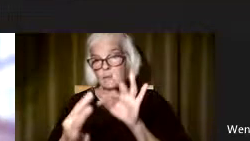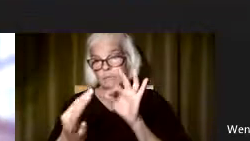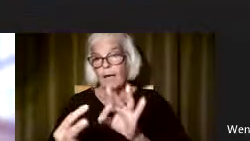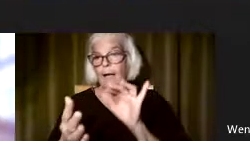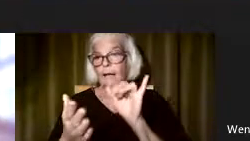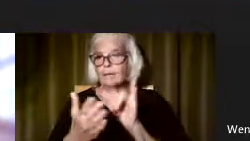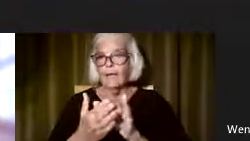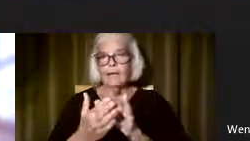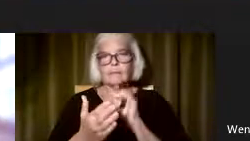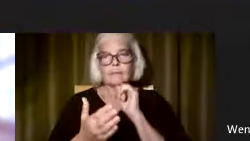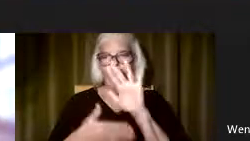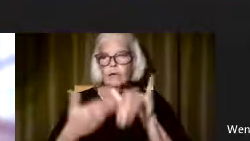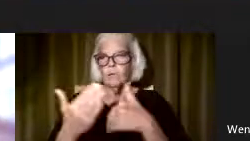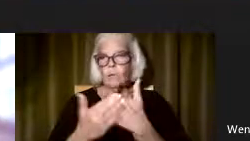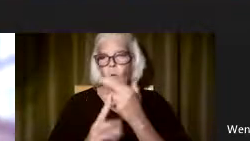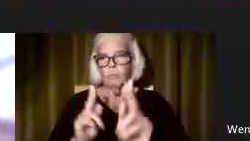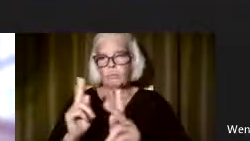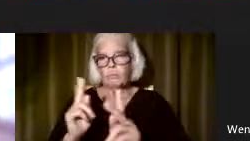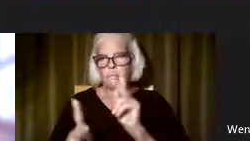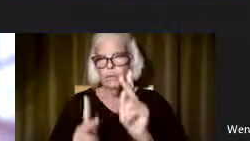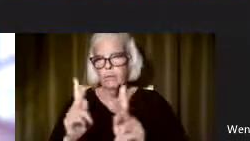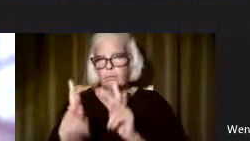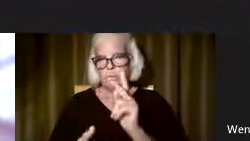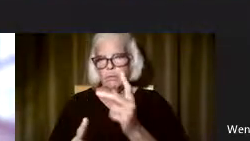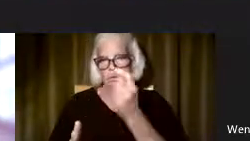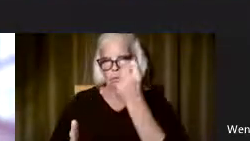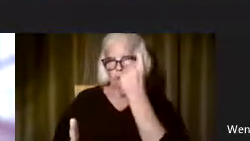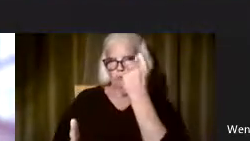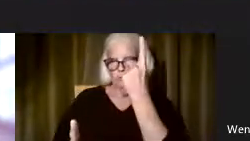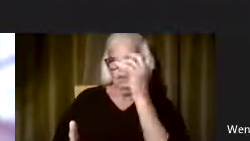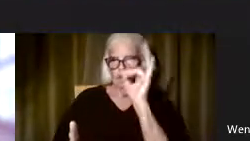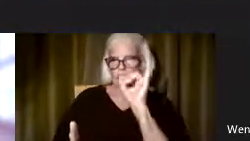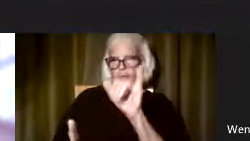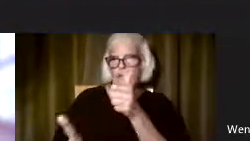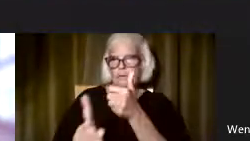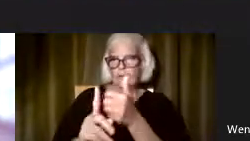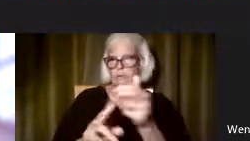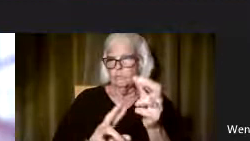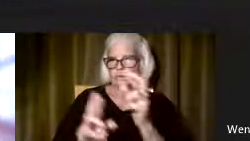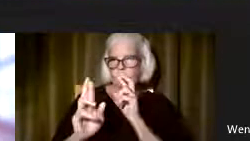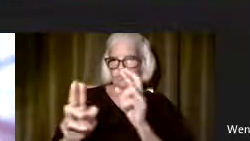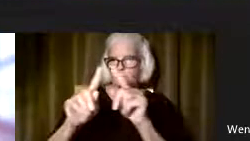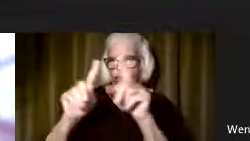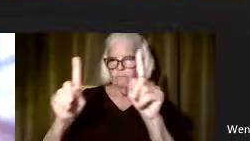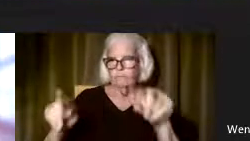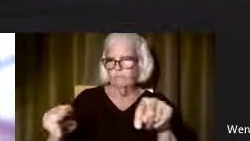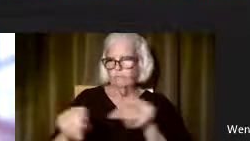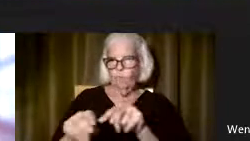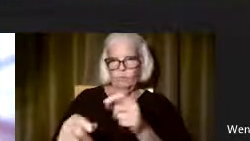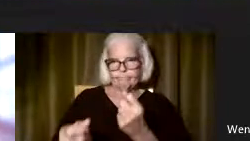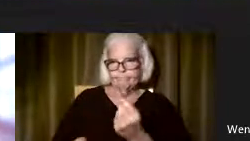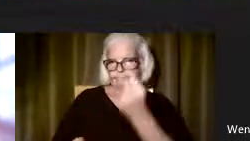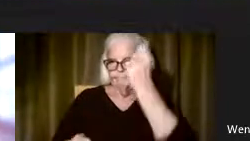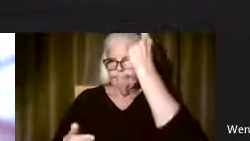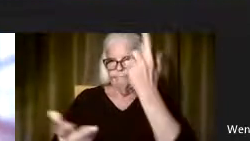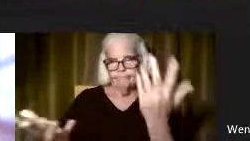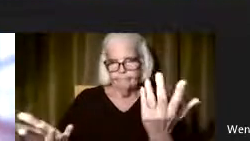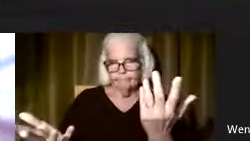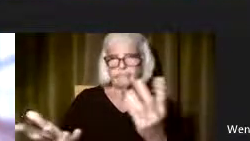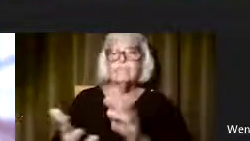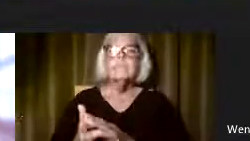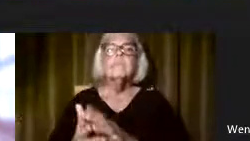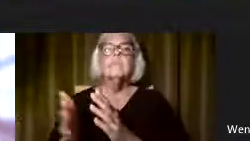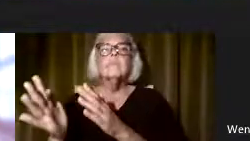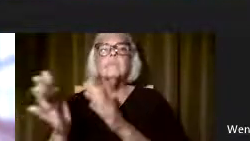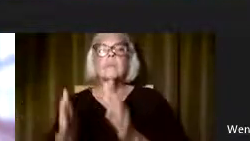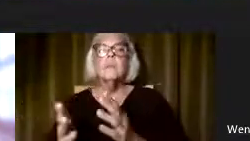Test types, again, I only want to go down roads that are useful for this group. There's a lot